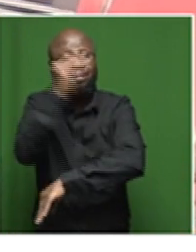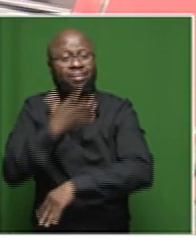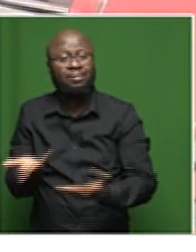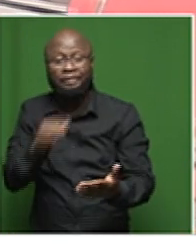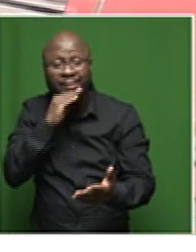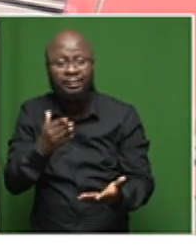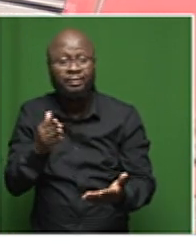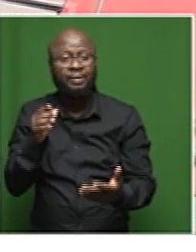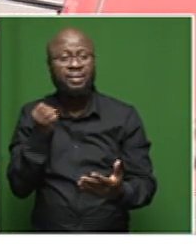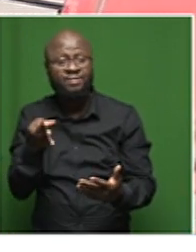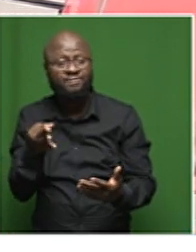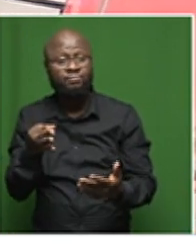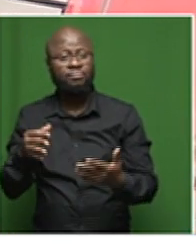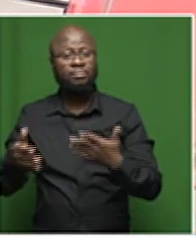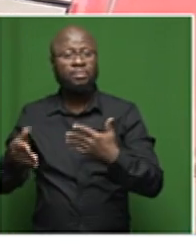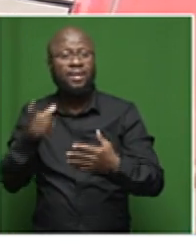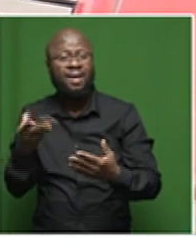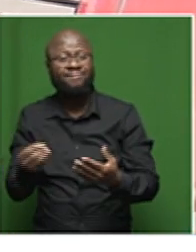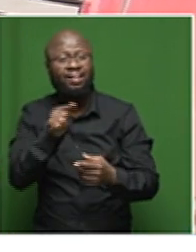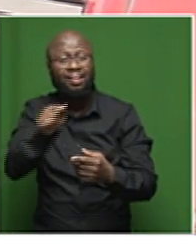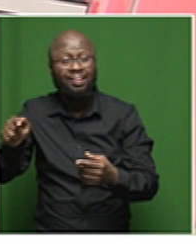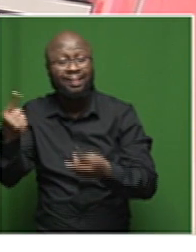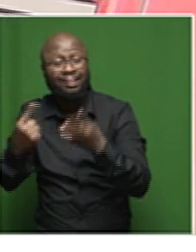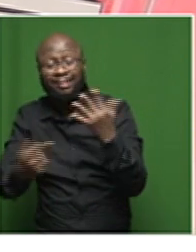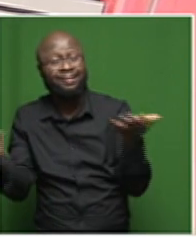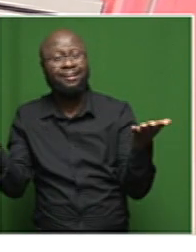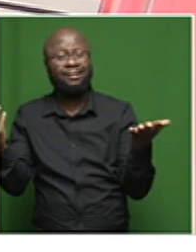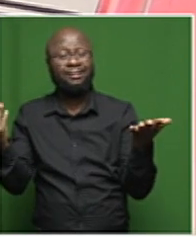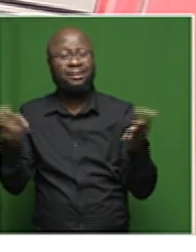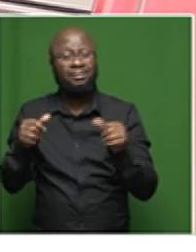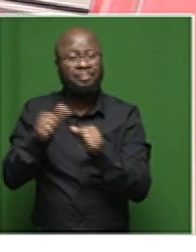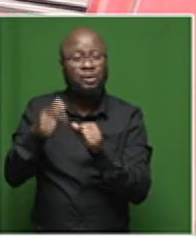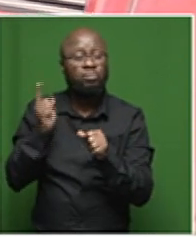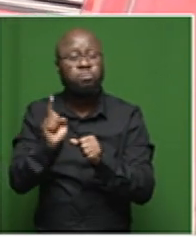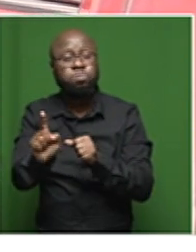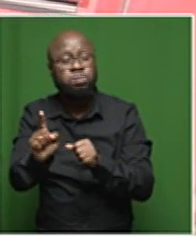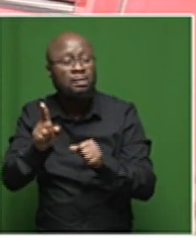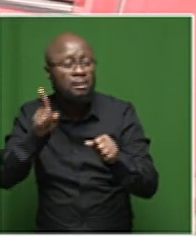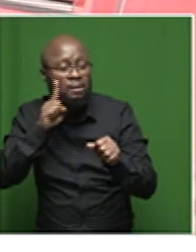you think you have one of these two, three, four, five, six things, you go out and get your blood pressure measured?